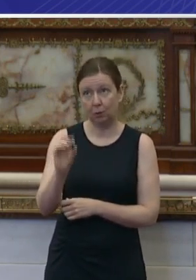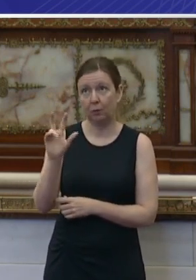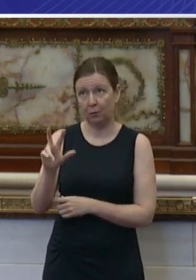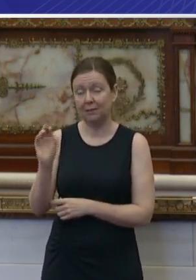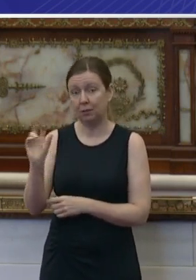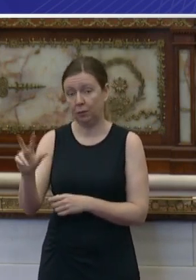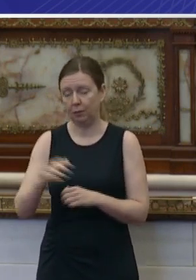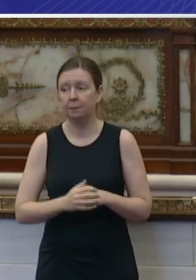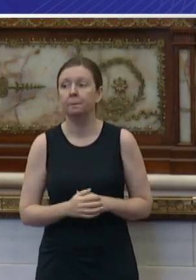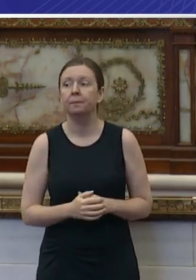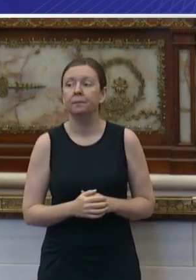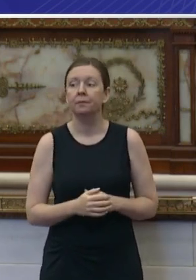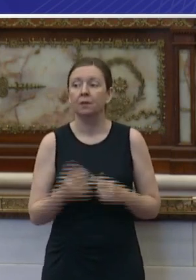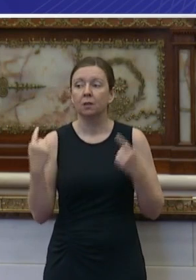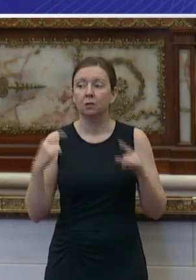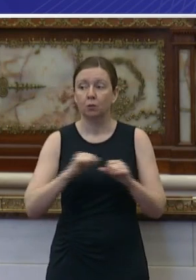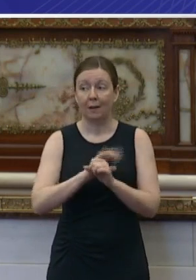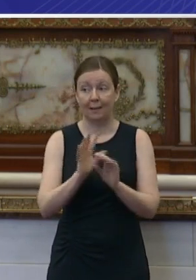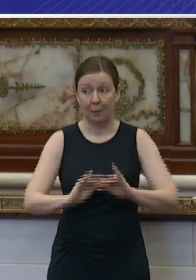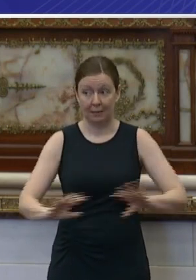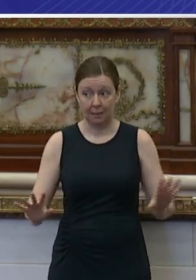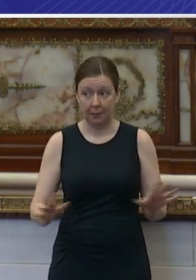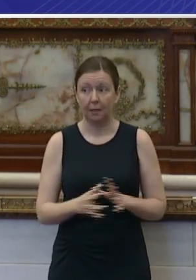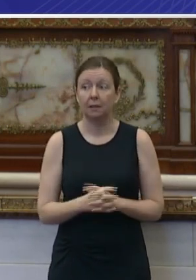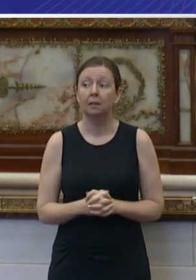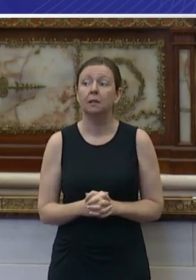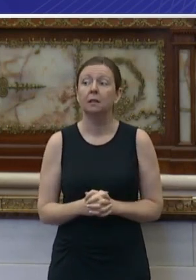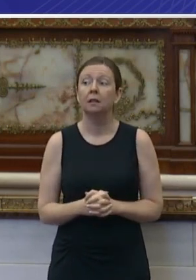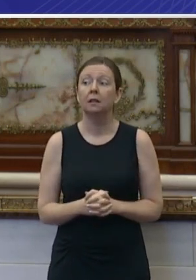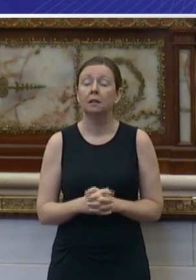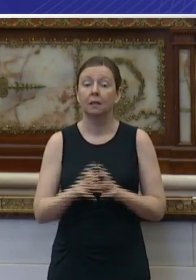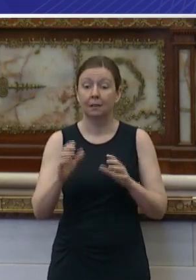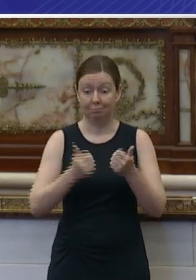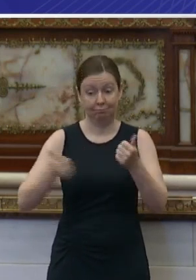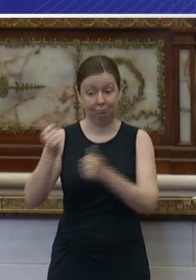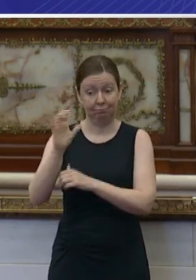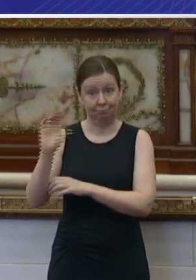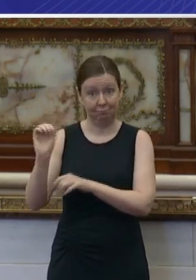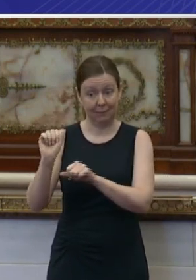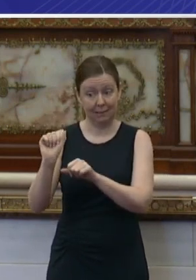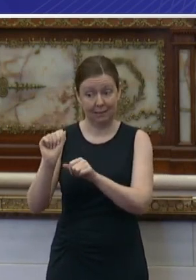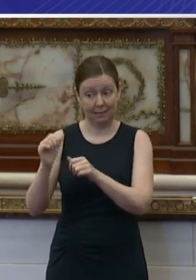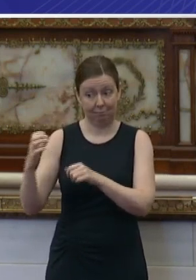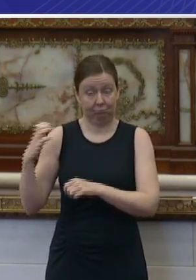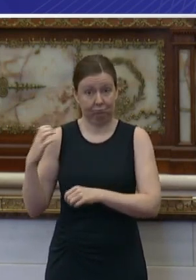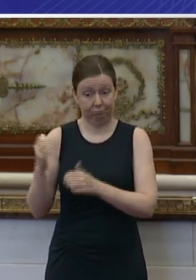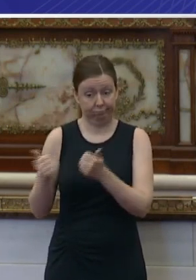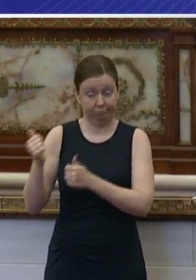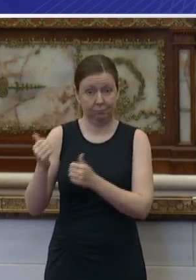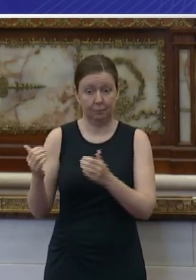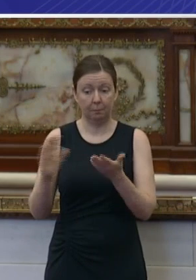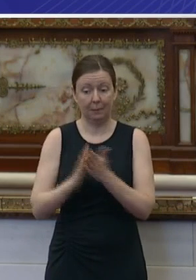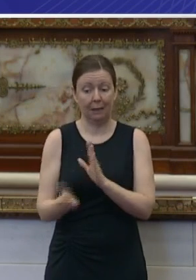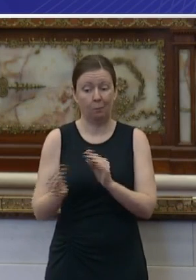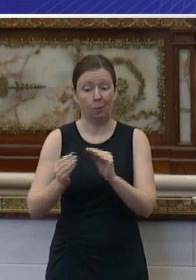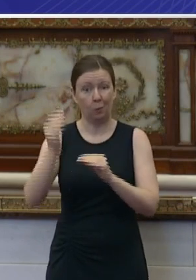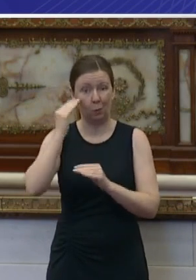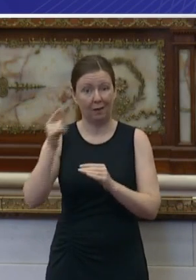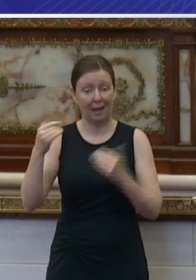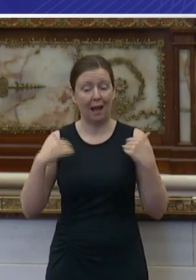200303. During the pandemic, employers became more and more aware that they